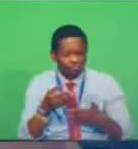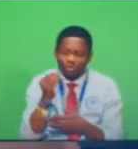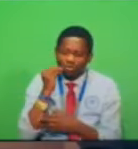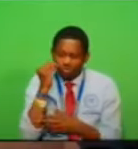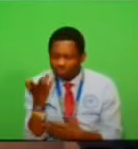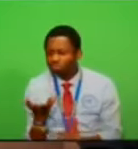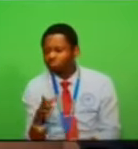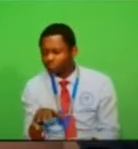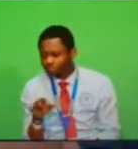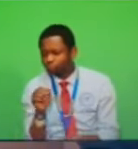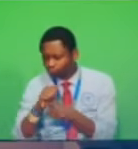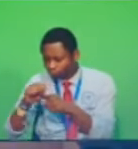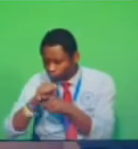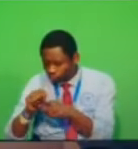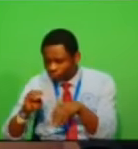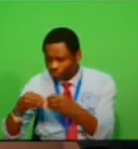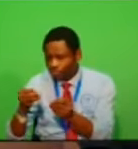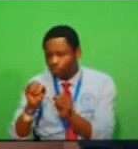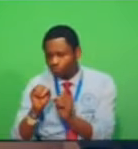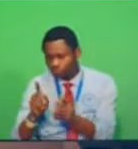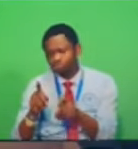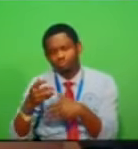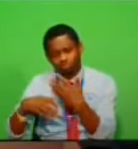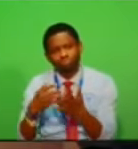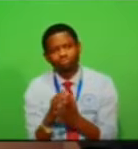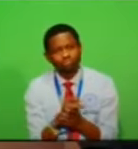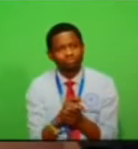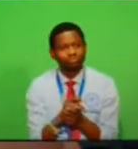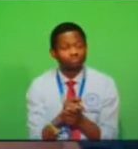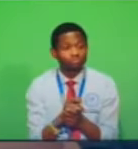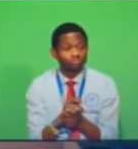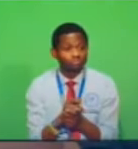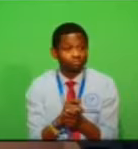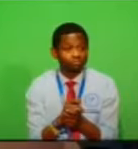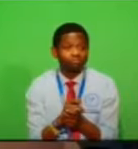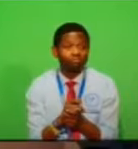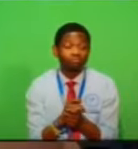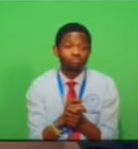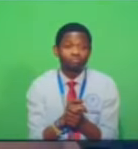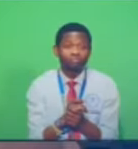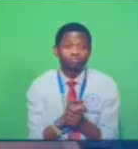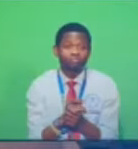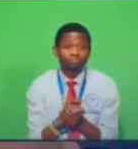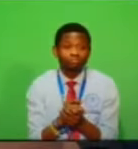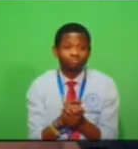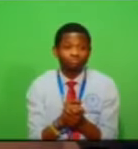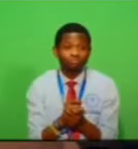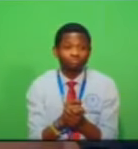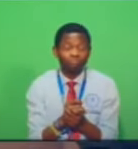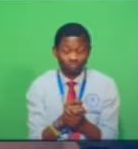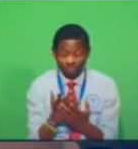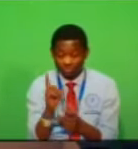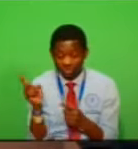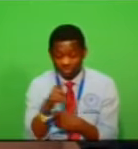coach you, mentor you, and grant you opportunity next time. Look, I one time preached, and when I sat back, I knew it was a big